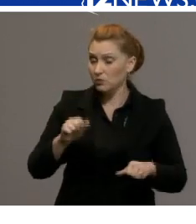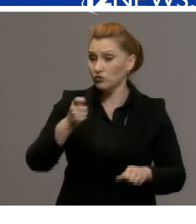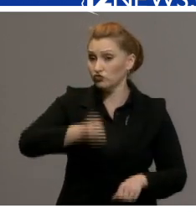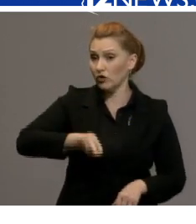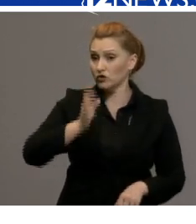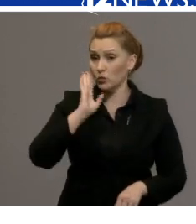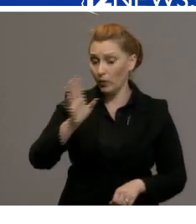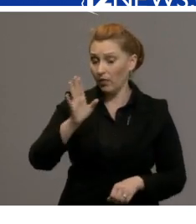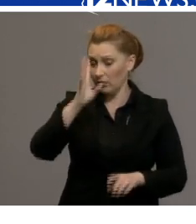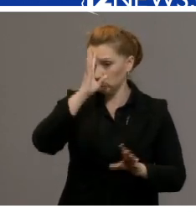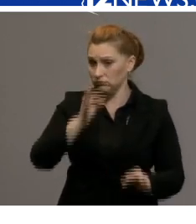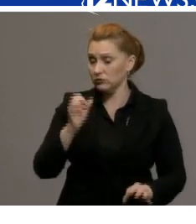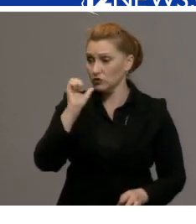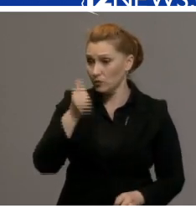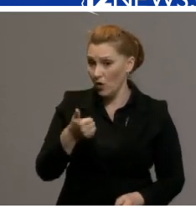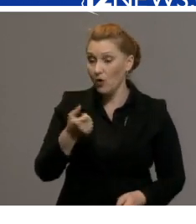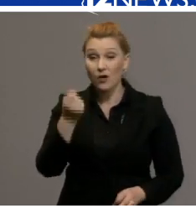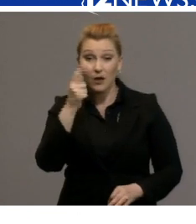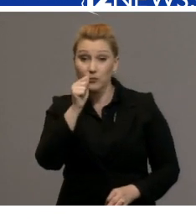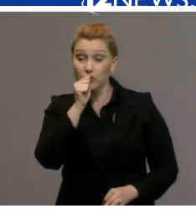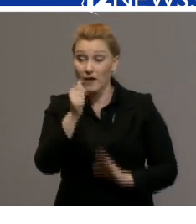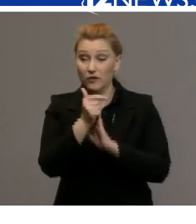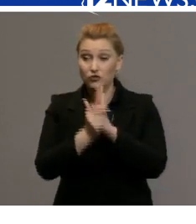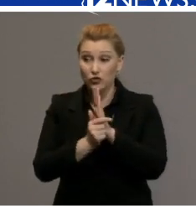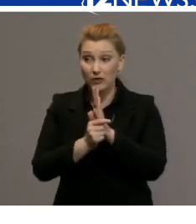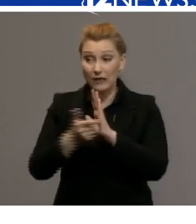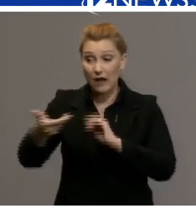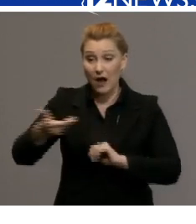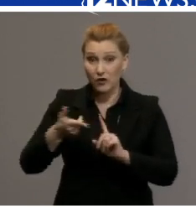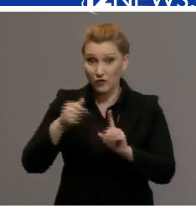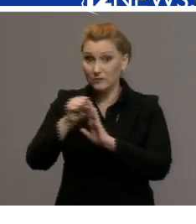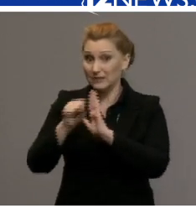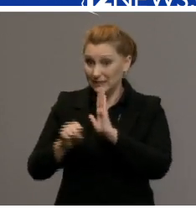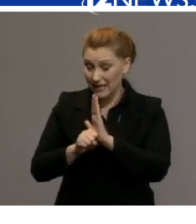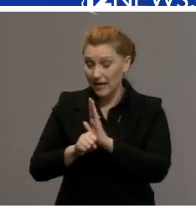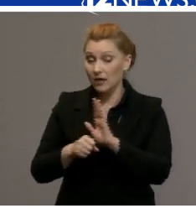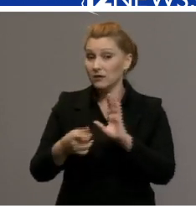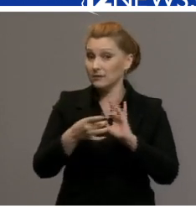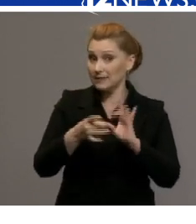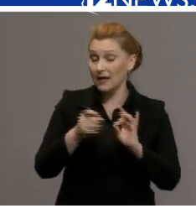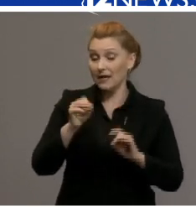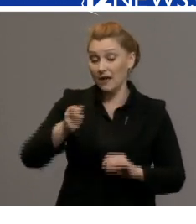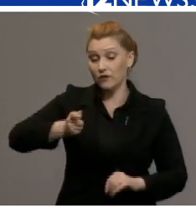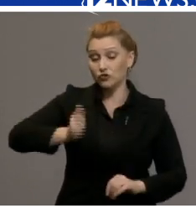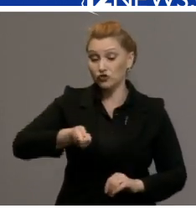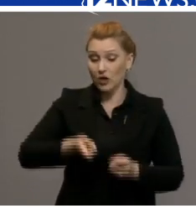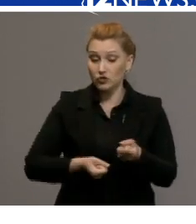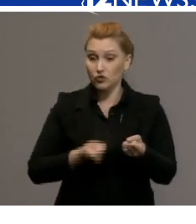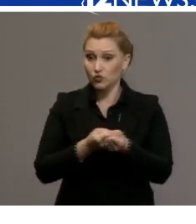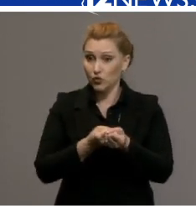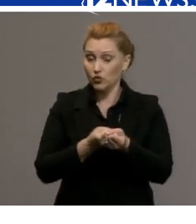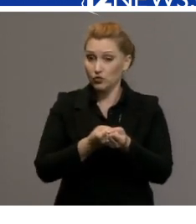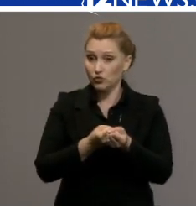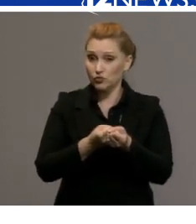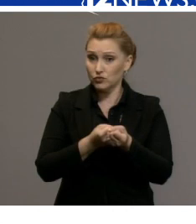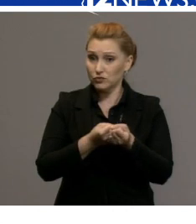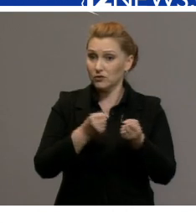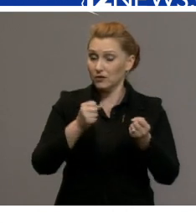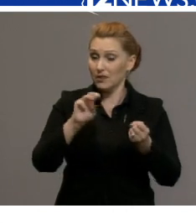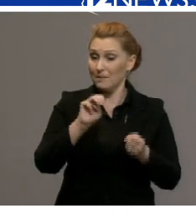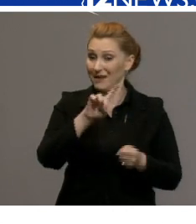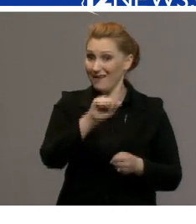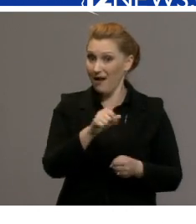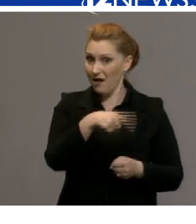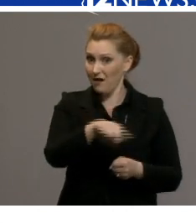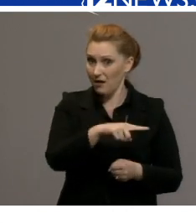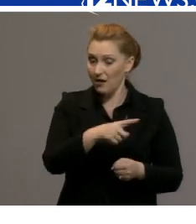that the state hired has said if the judge rules in favor of the media outlets and against the state, the first thing that he may